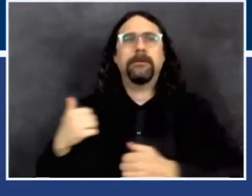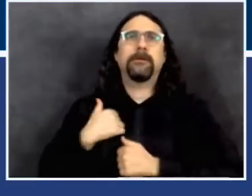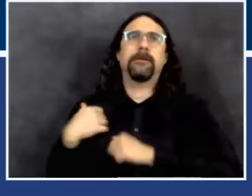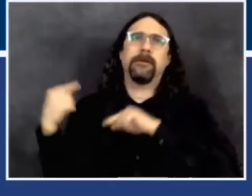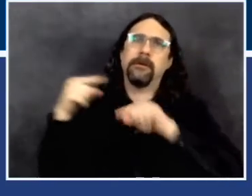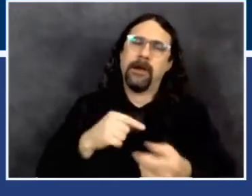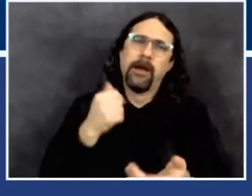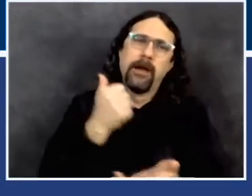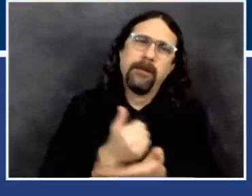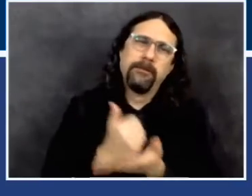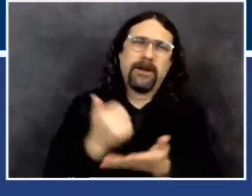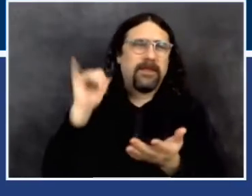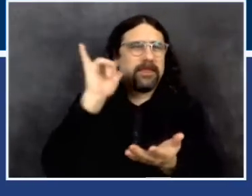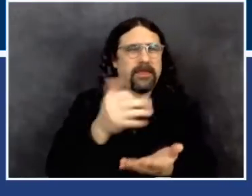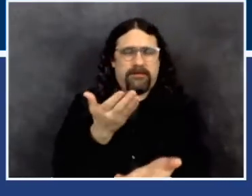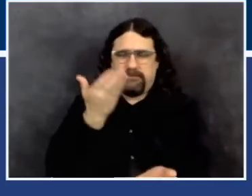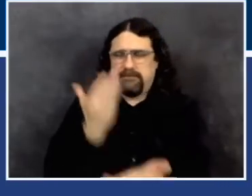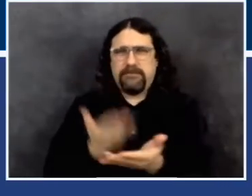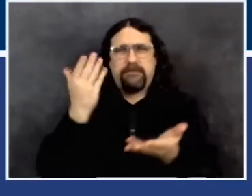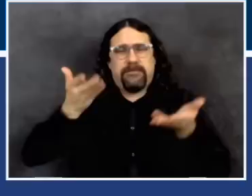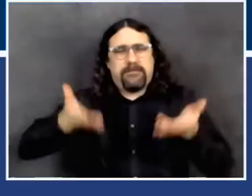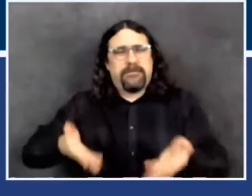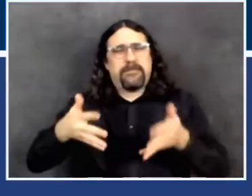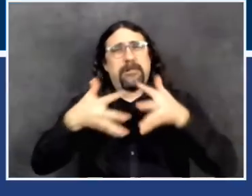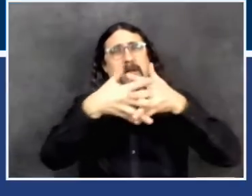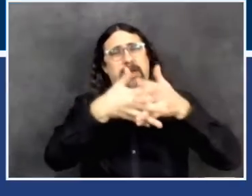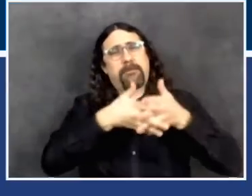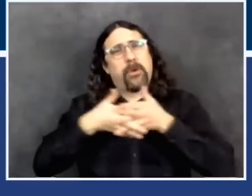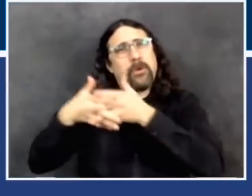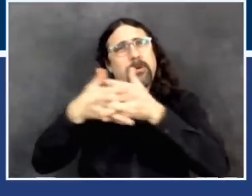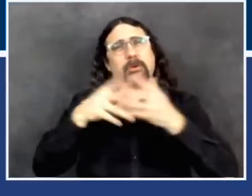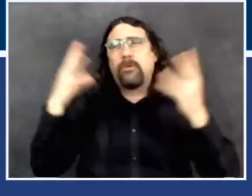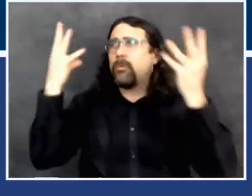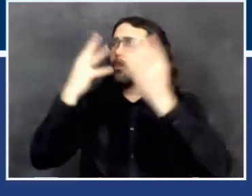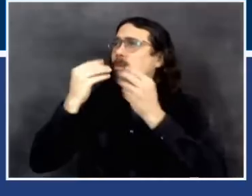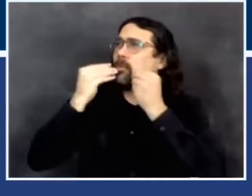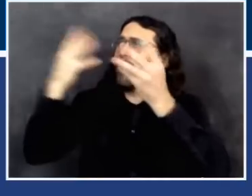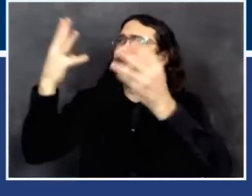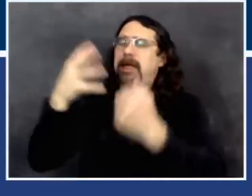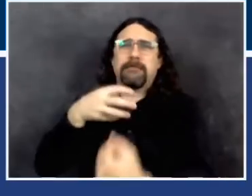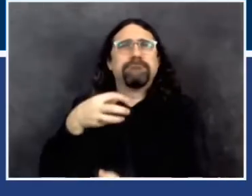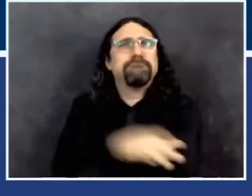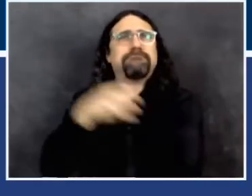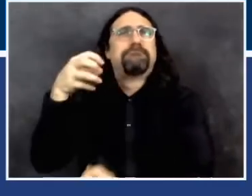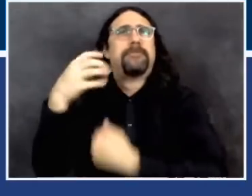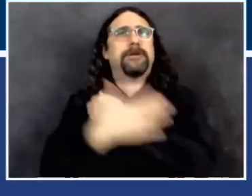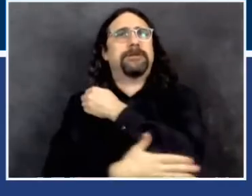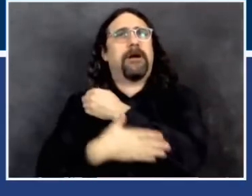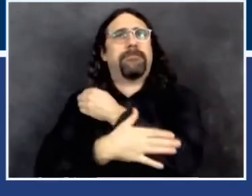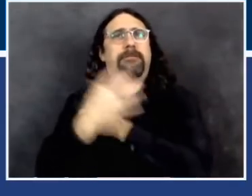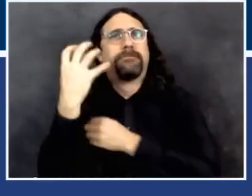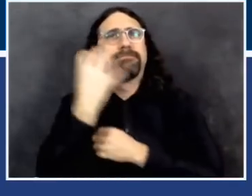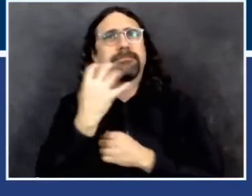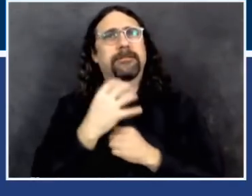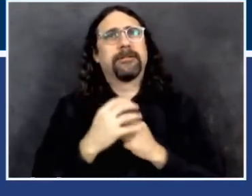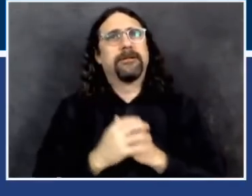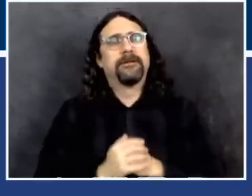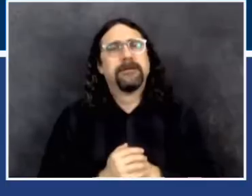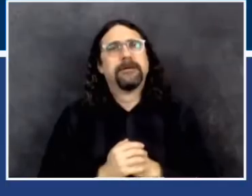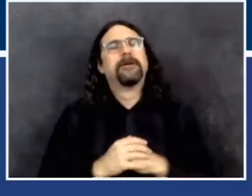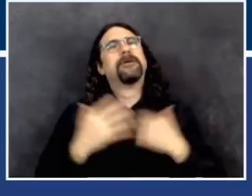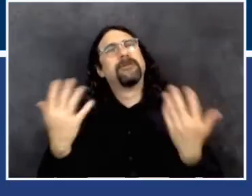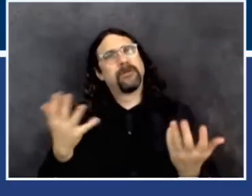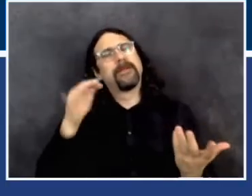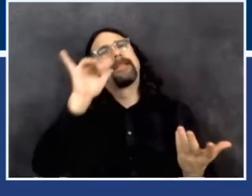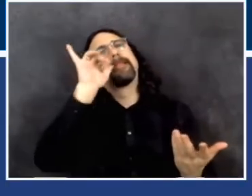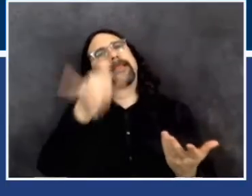So those are some of the things we all can do and your city is doing to support our frontline heroes. But there's